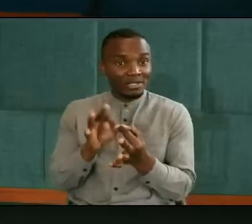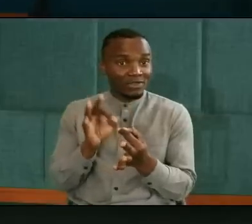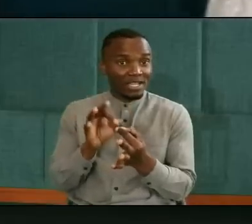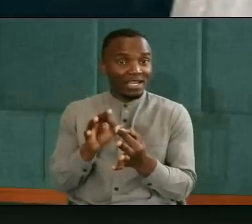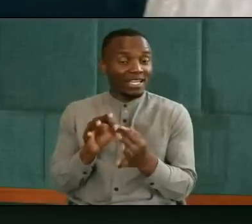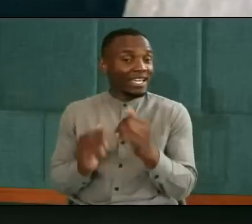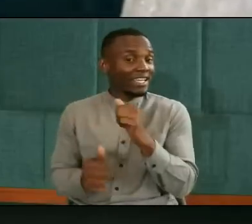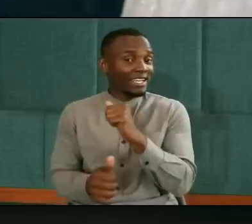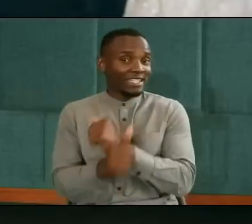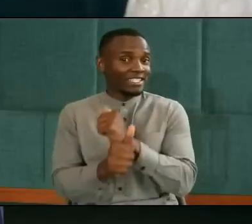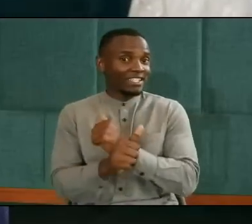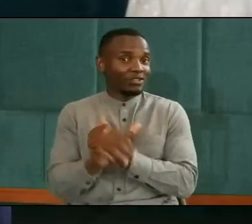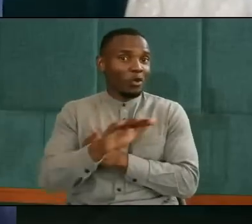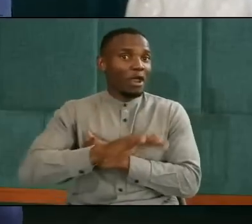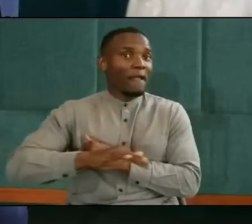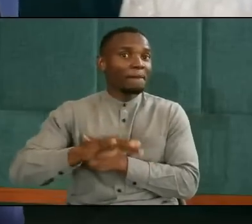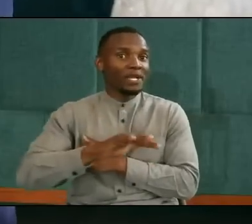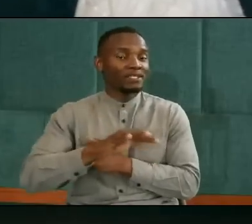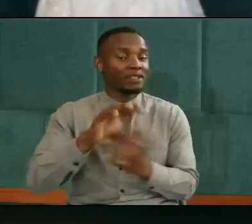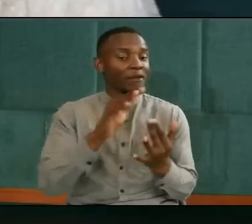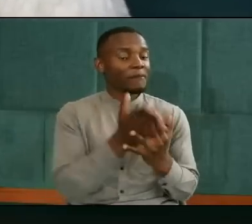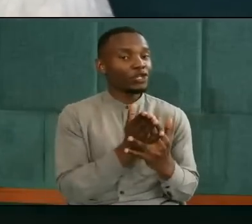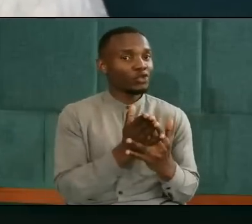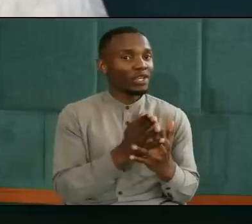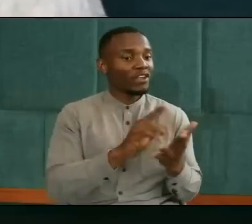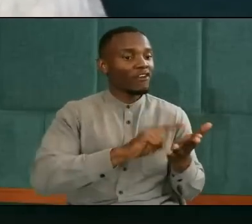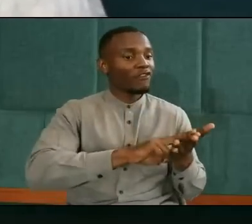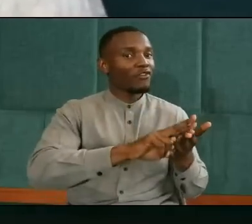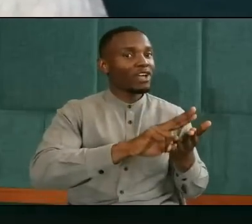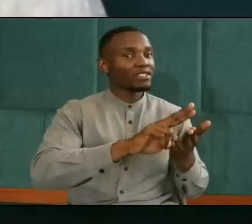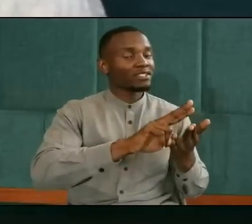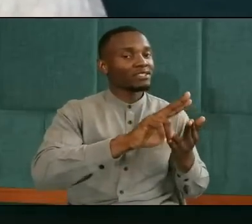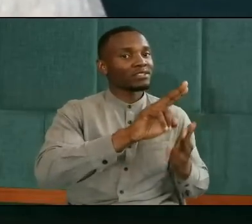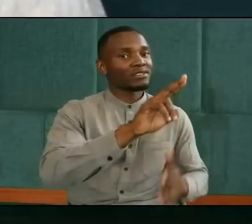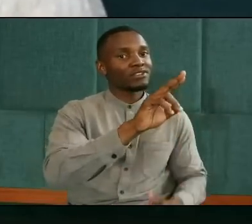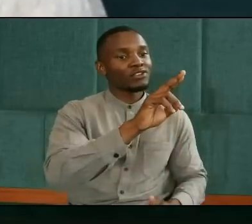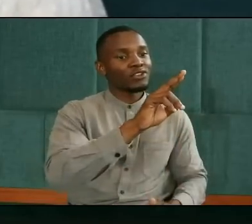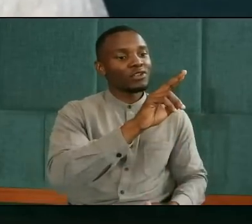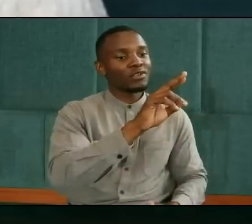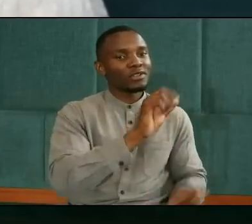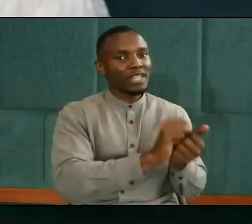dangerously located between 2 verses.